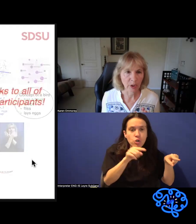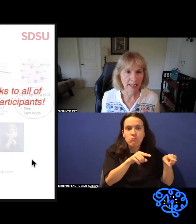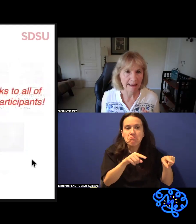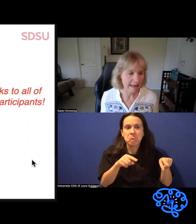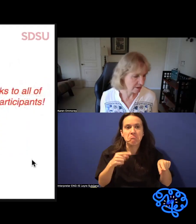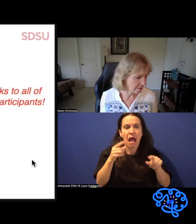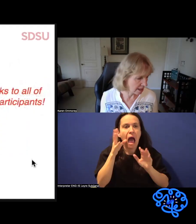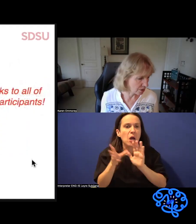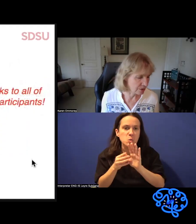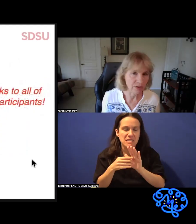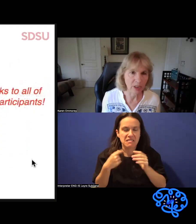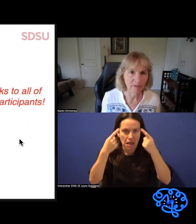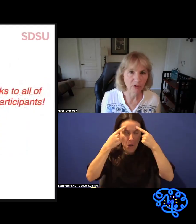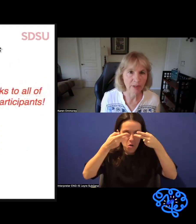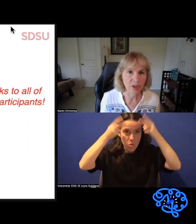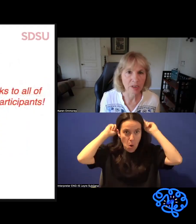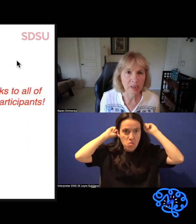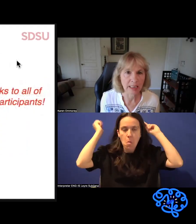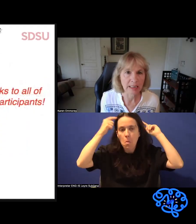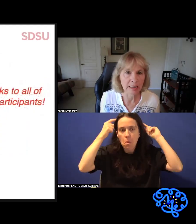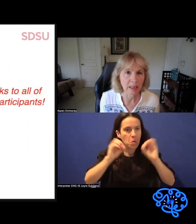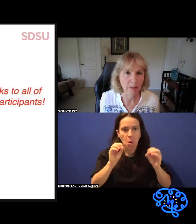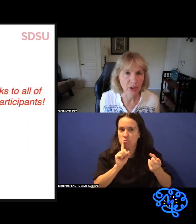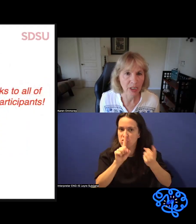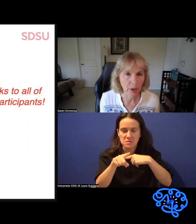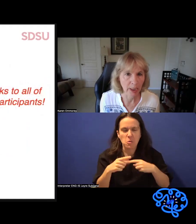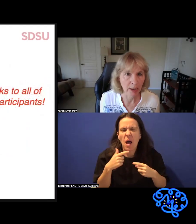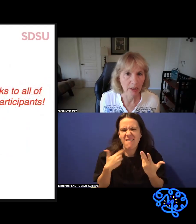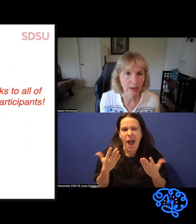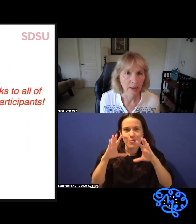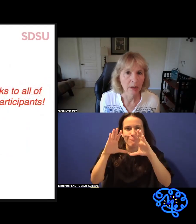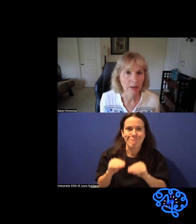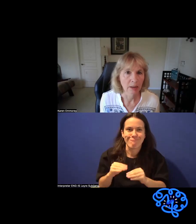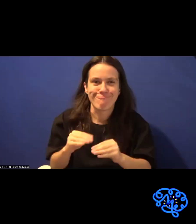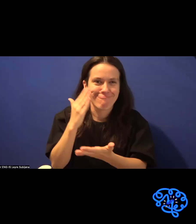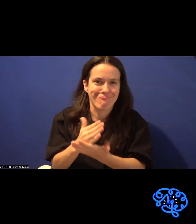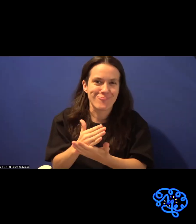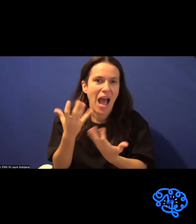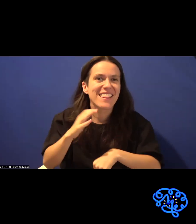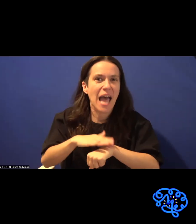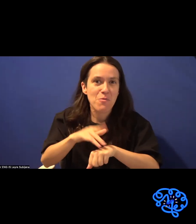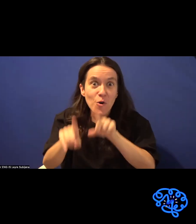I'm going to end there so there's time for questions and stop sharing.